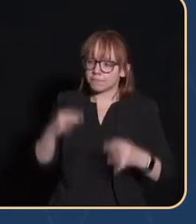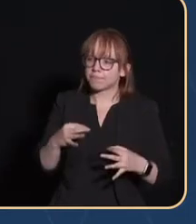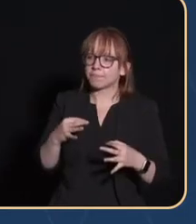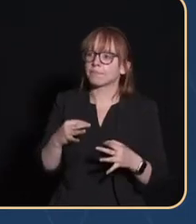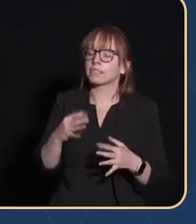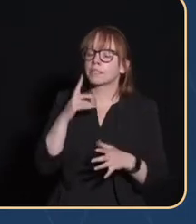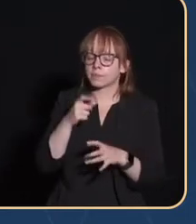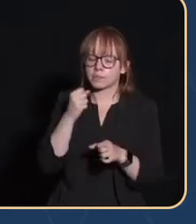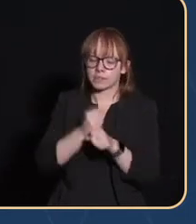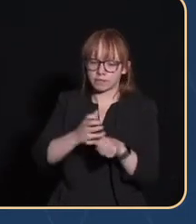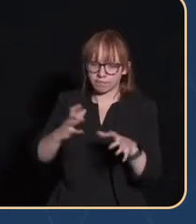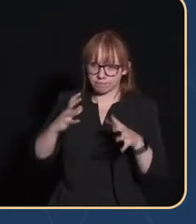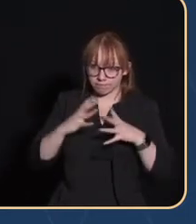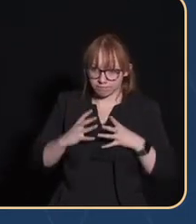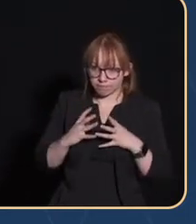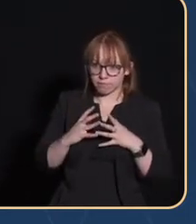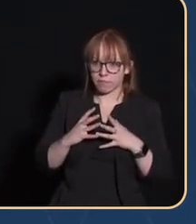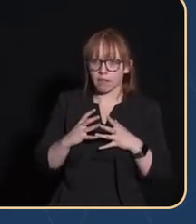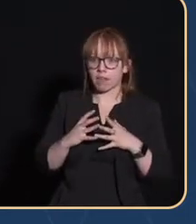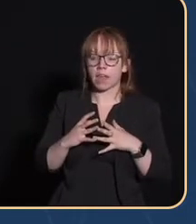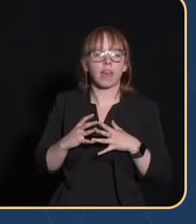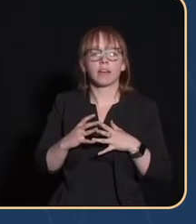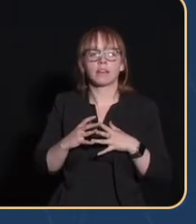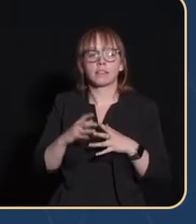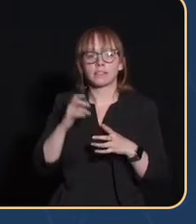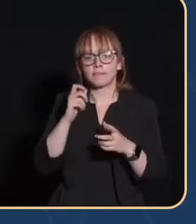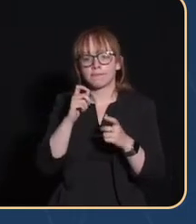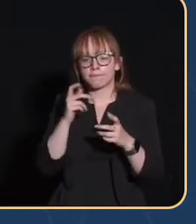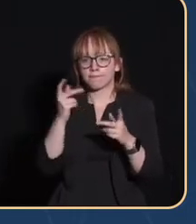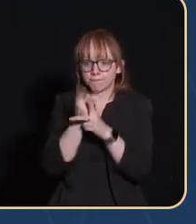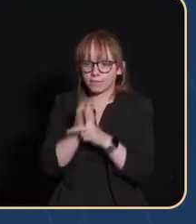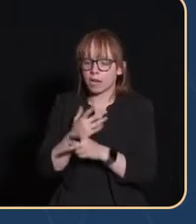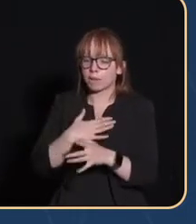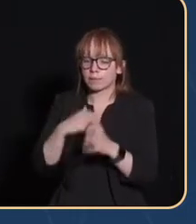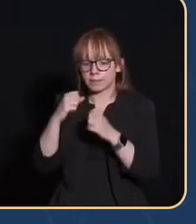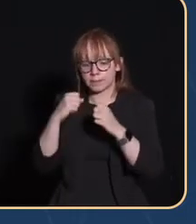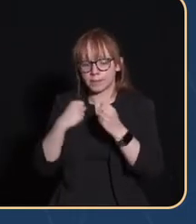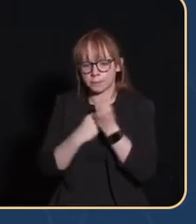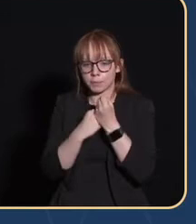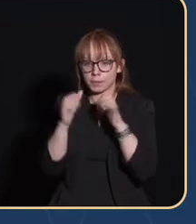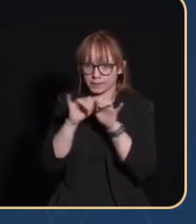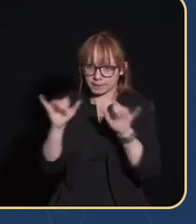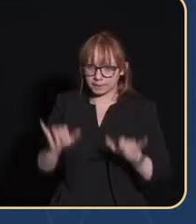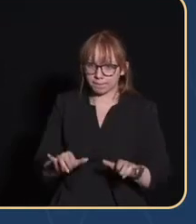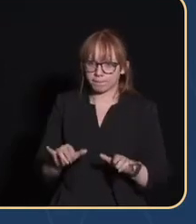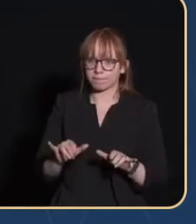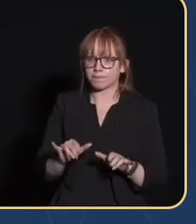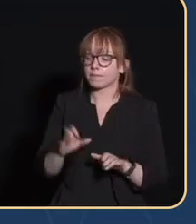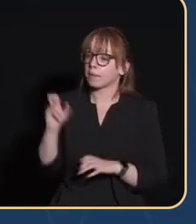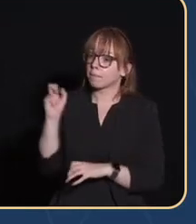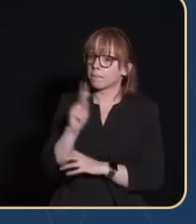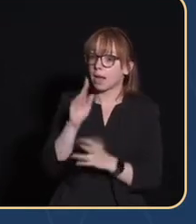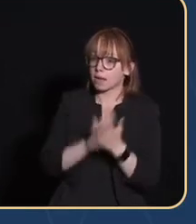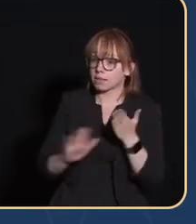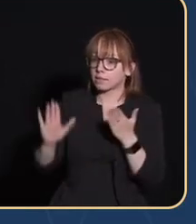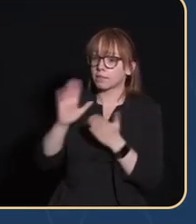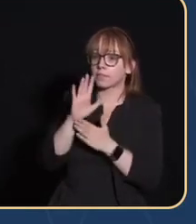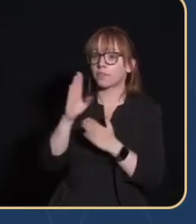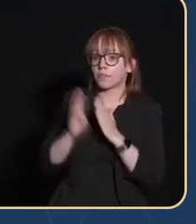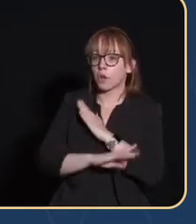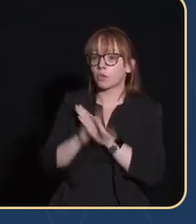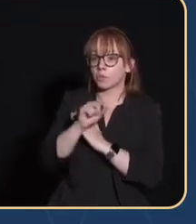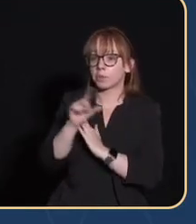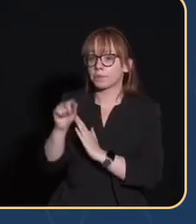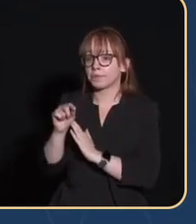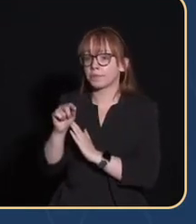to solve these problems and restructure my support system. I came back to St. Paul College in the fall of 2020. Because of the pandemic, I